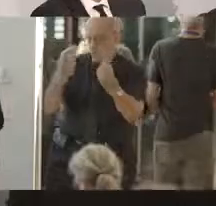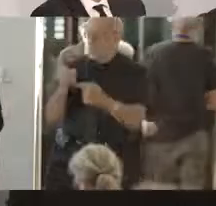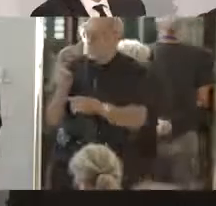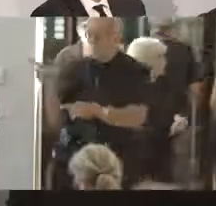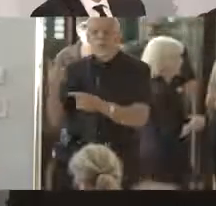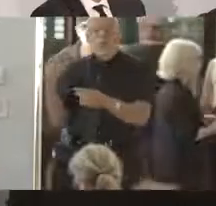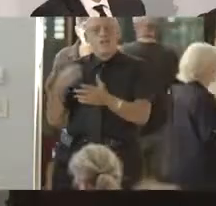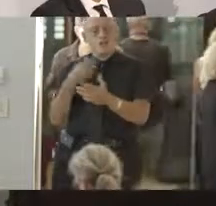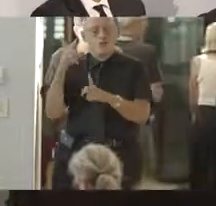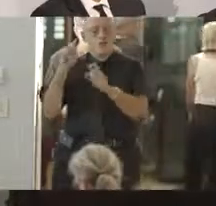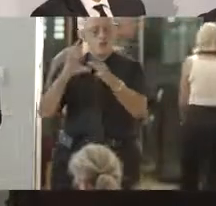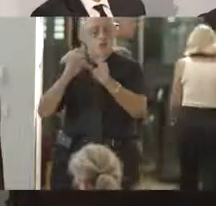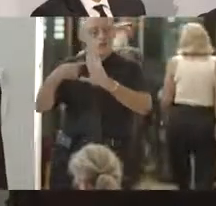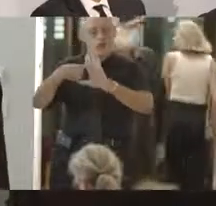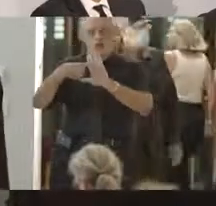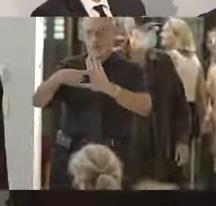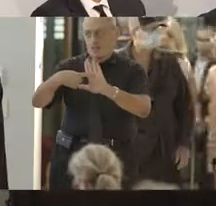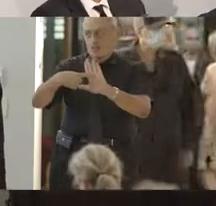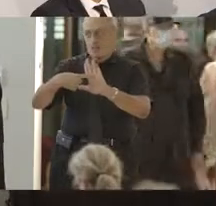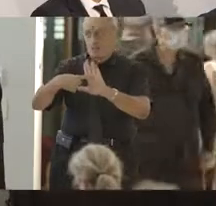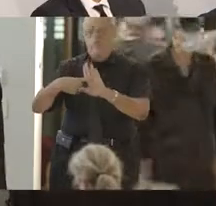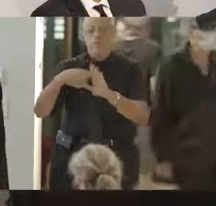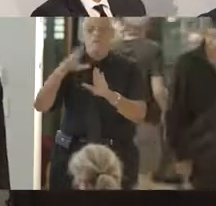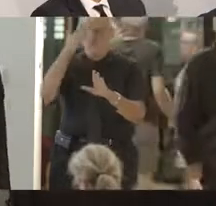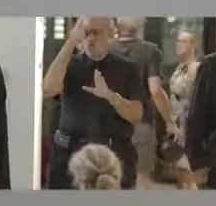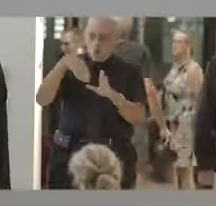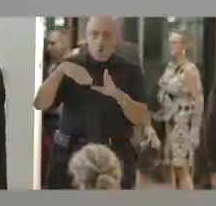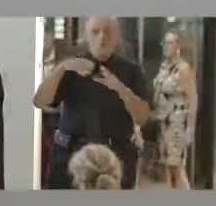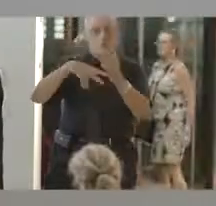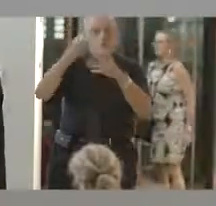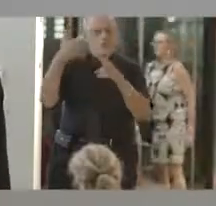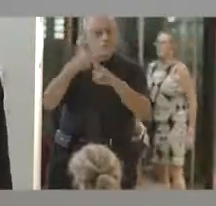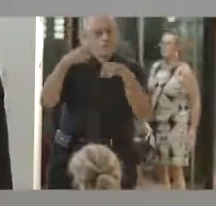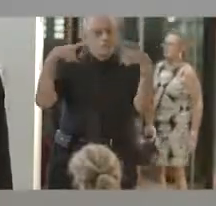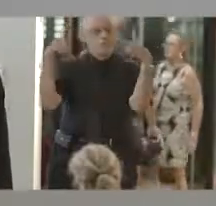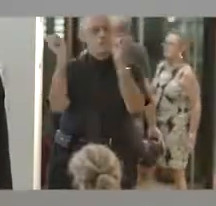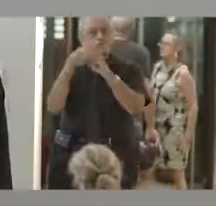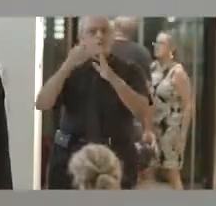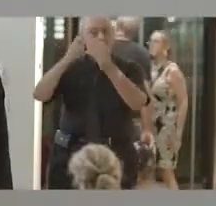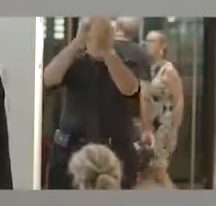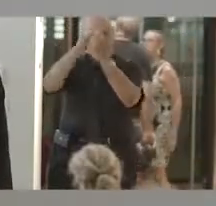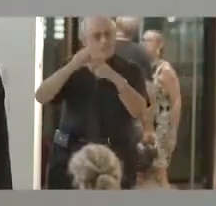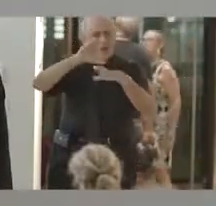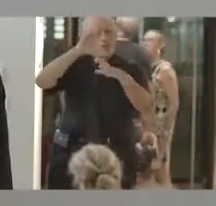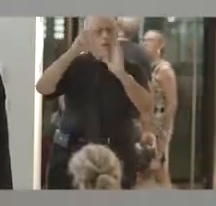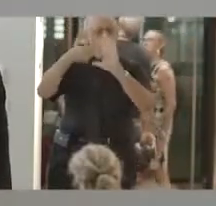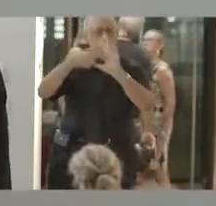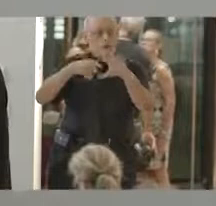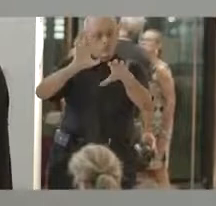These are questions about modeling. Given the complexity of the project, will there be detailed models of each